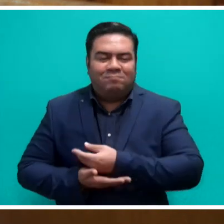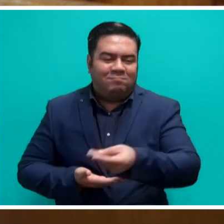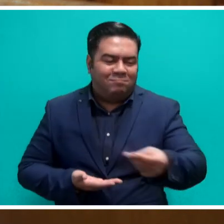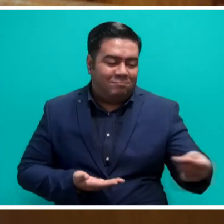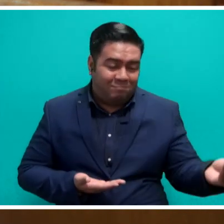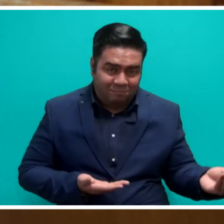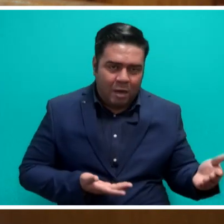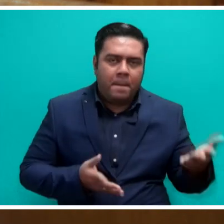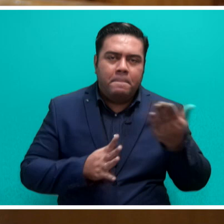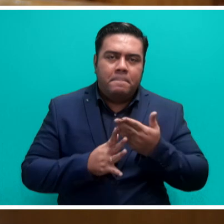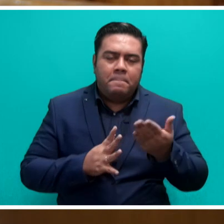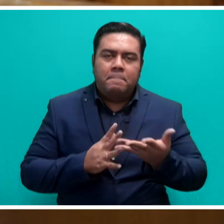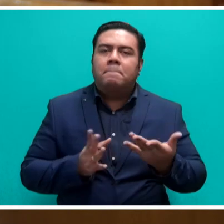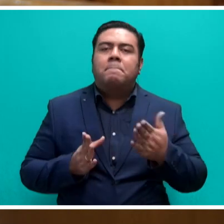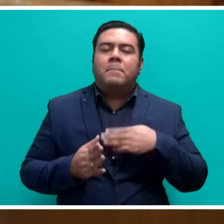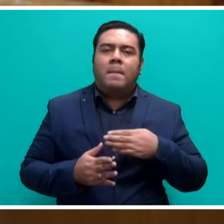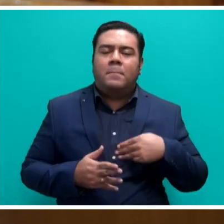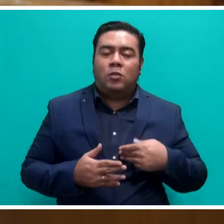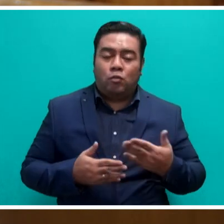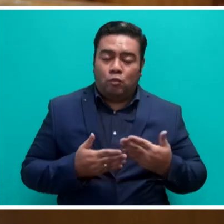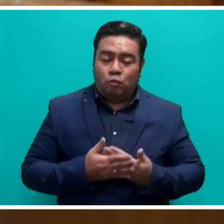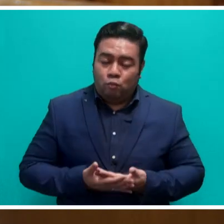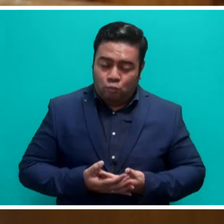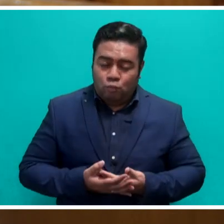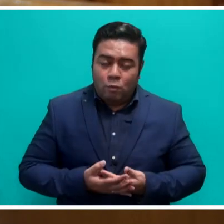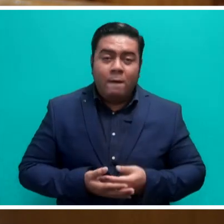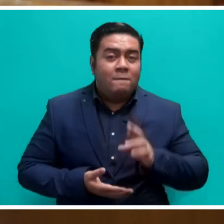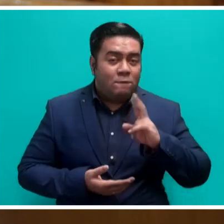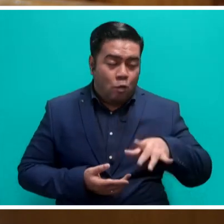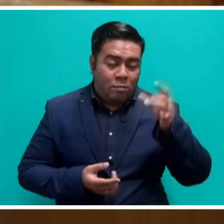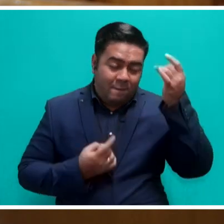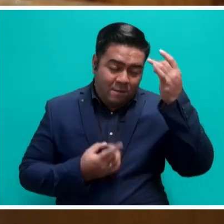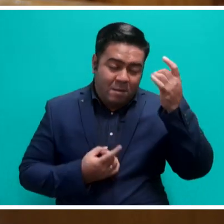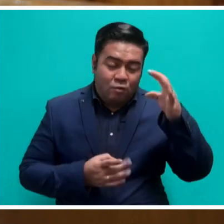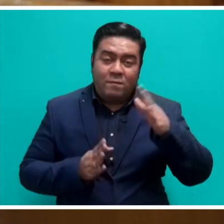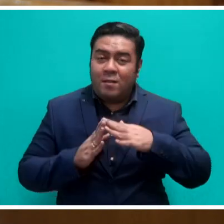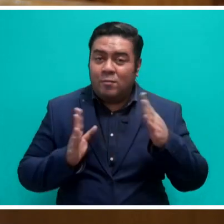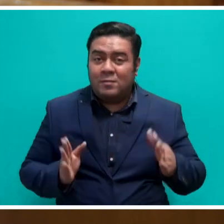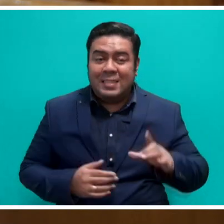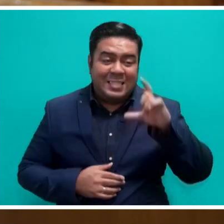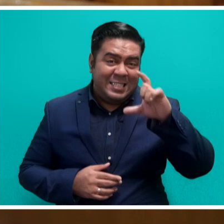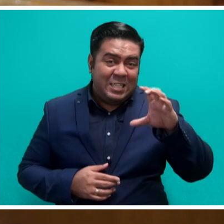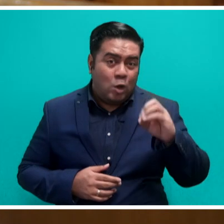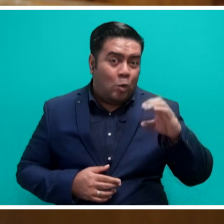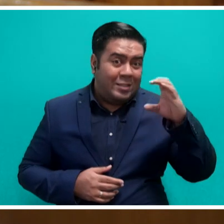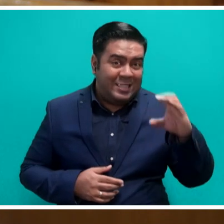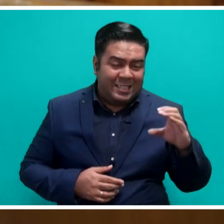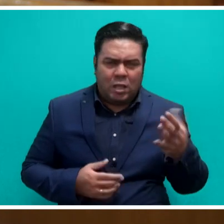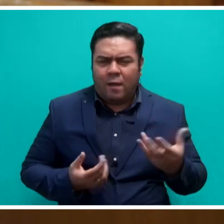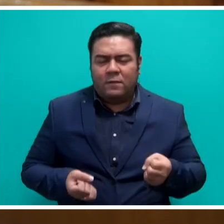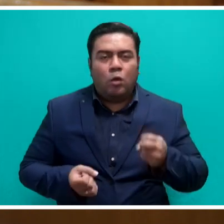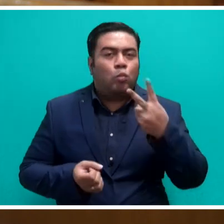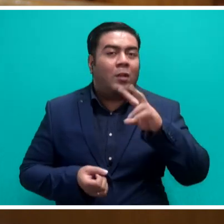The Honourable Madam Deputy Speaker, for the information of the House, COC was allocated